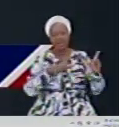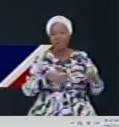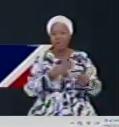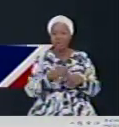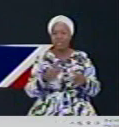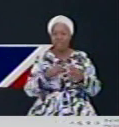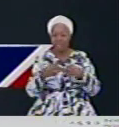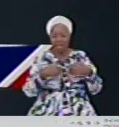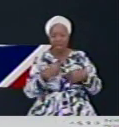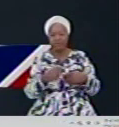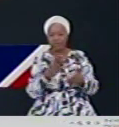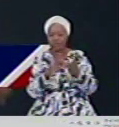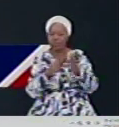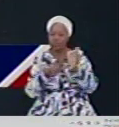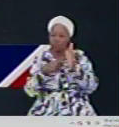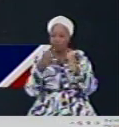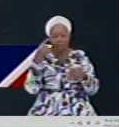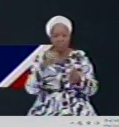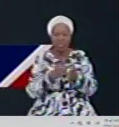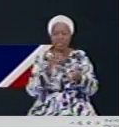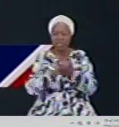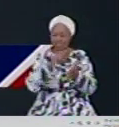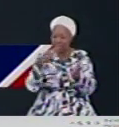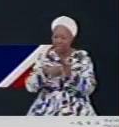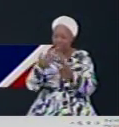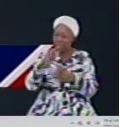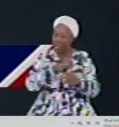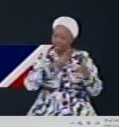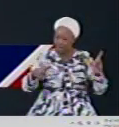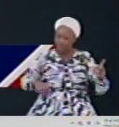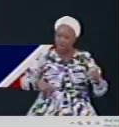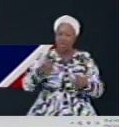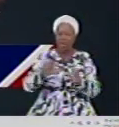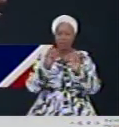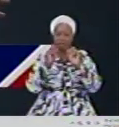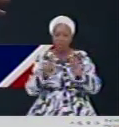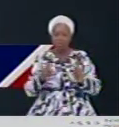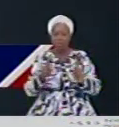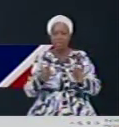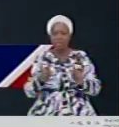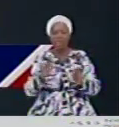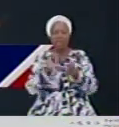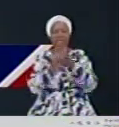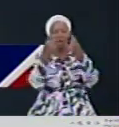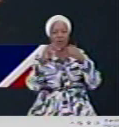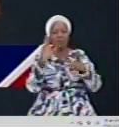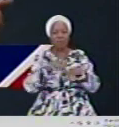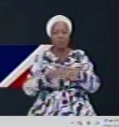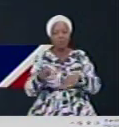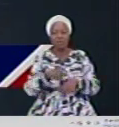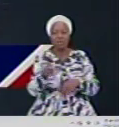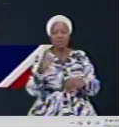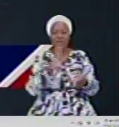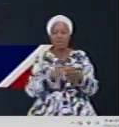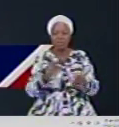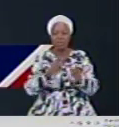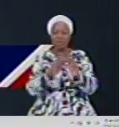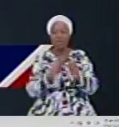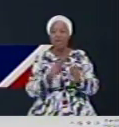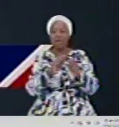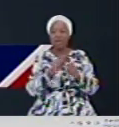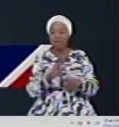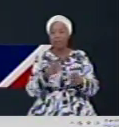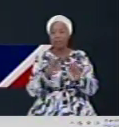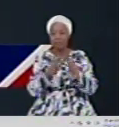the evidence of that faith in the Lord. The privilege that comes on them and the privilege that is